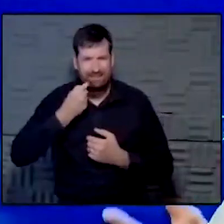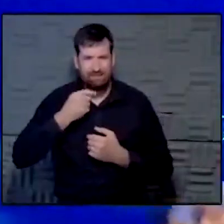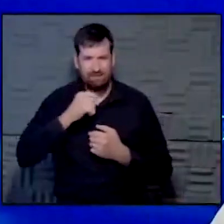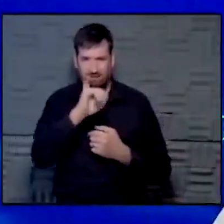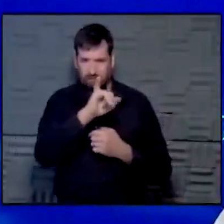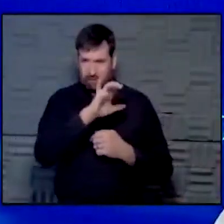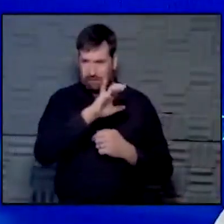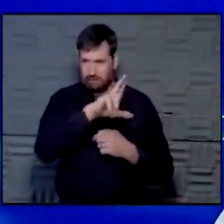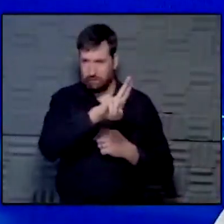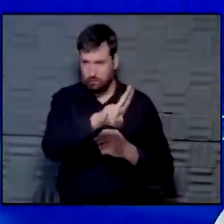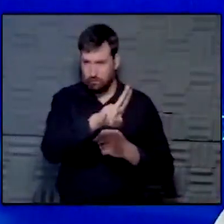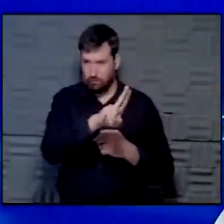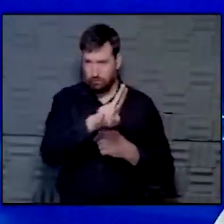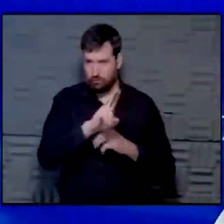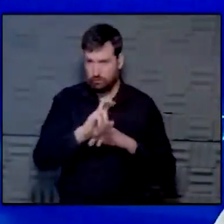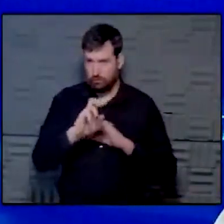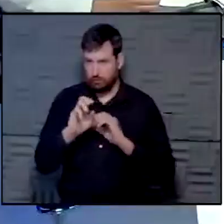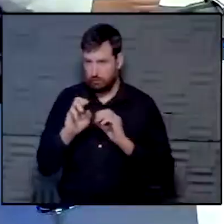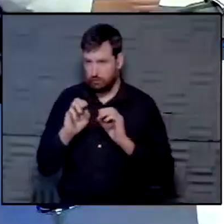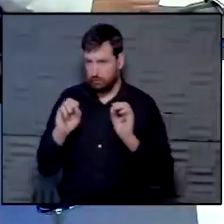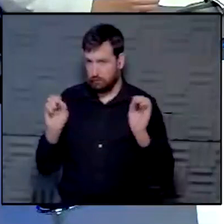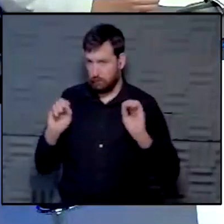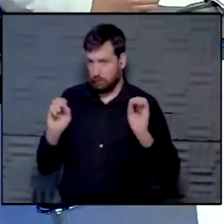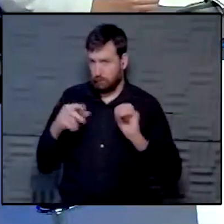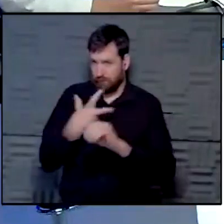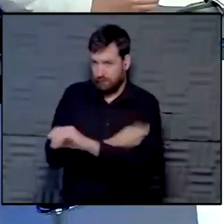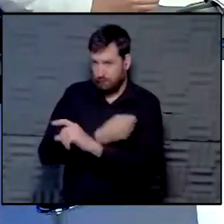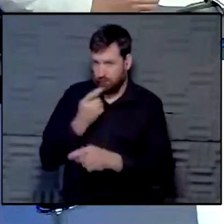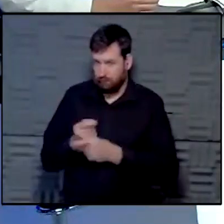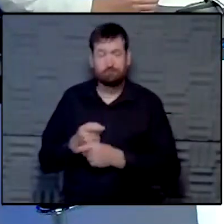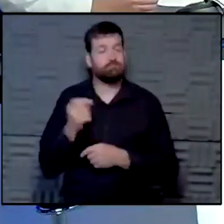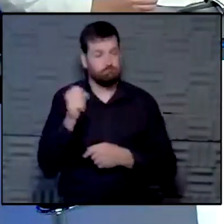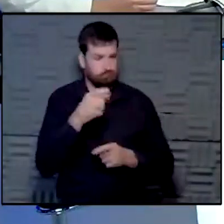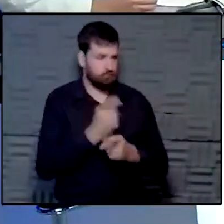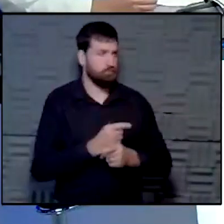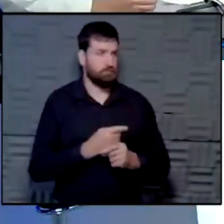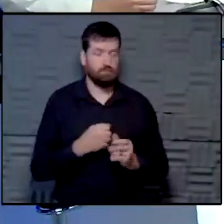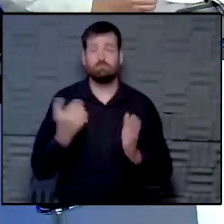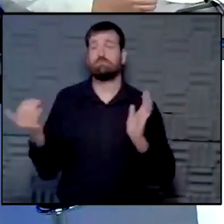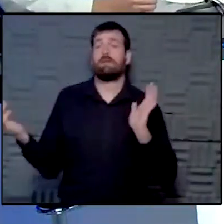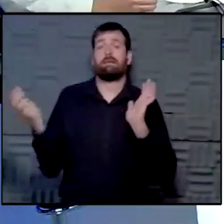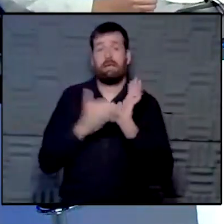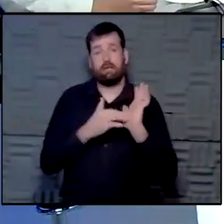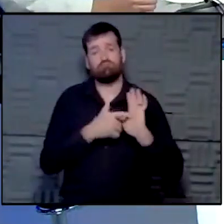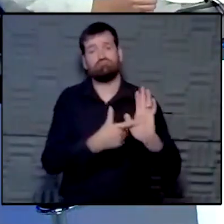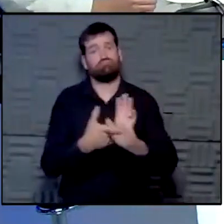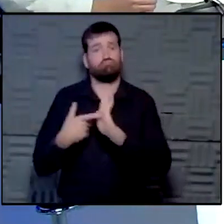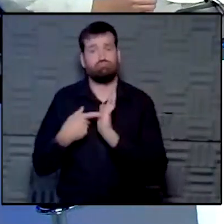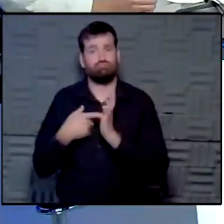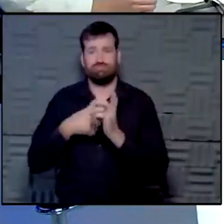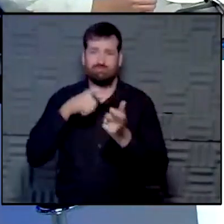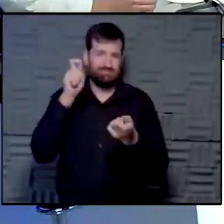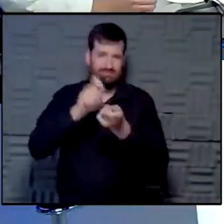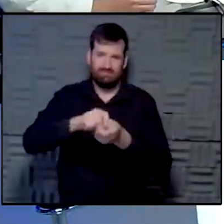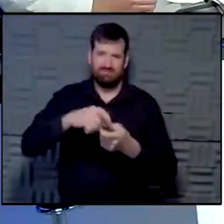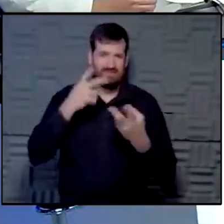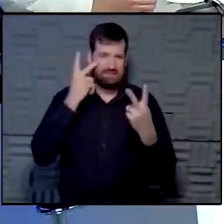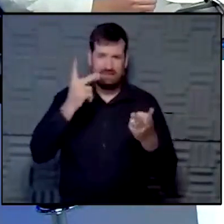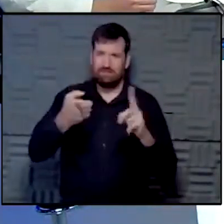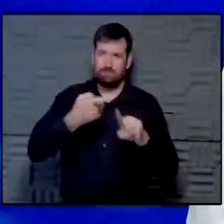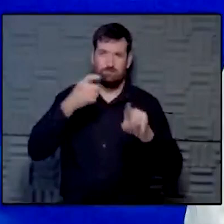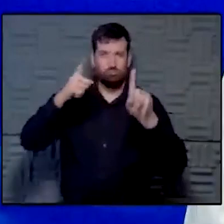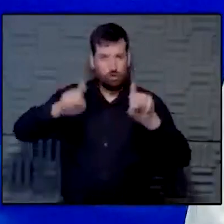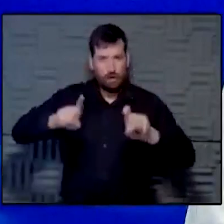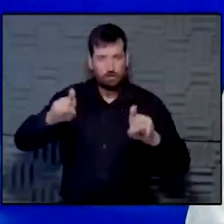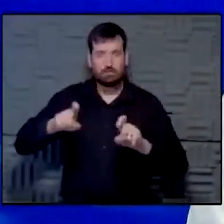ICU, I don't think were any of the ones who have been vaccinated. Is that correct? Yep. So that, I think, once again, demonstrates that exactly what they saw in the trials, what we're seeing